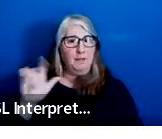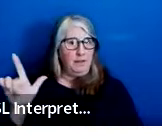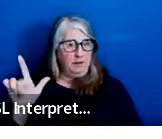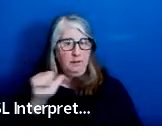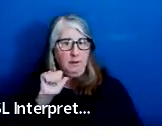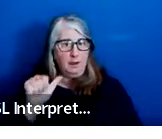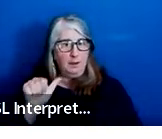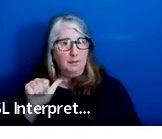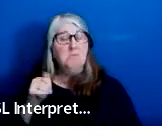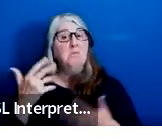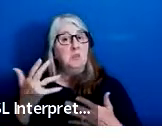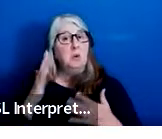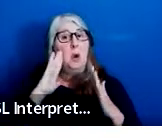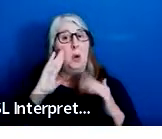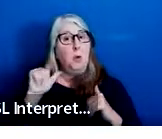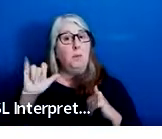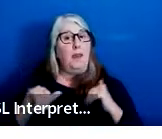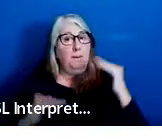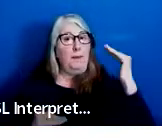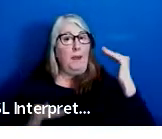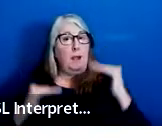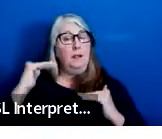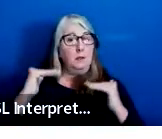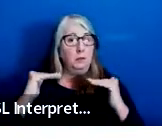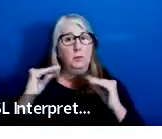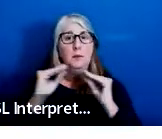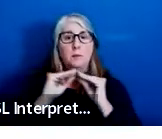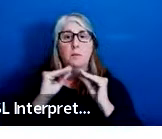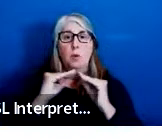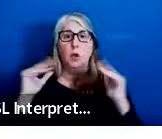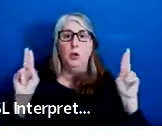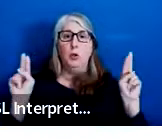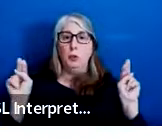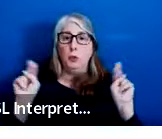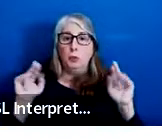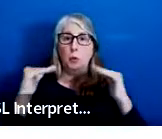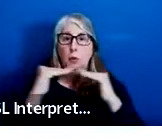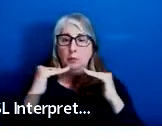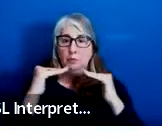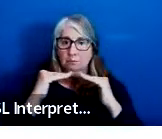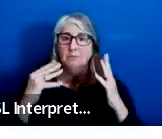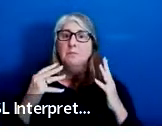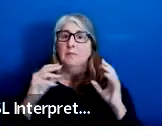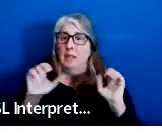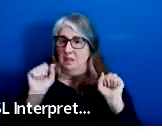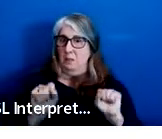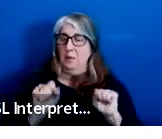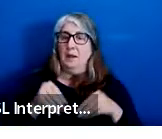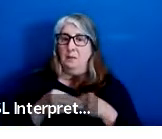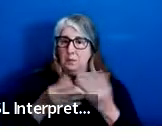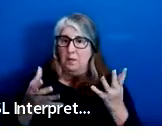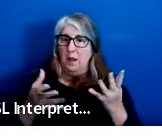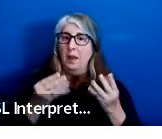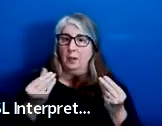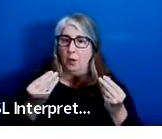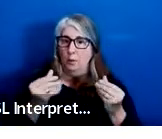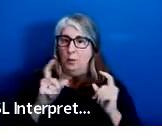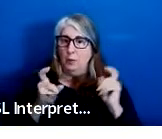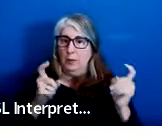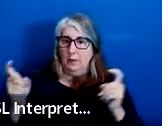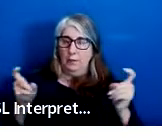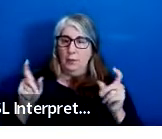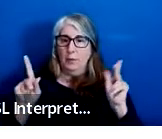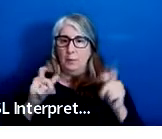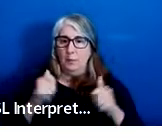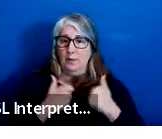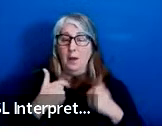that that balance will help make us more revenue neutral so that we can provide more compost back to residents. I would love to be able